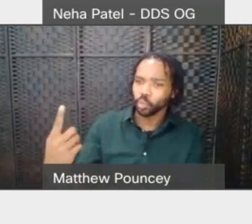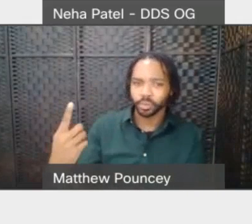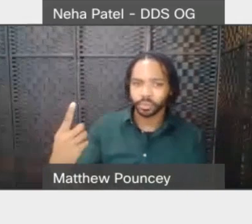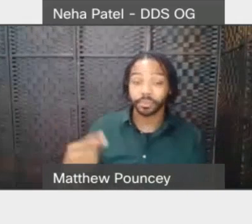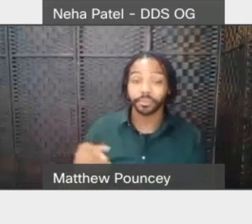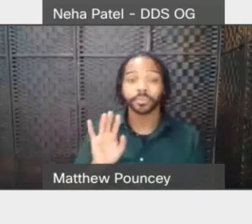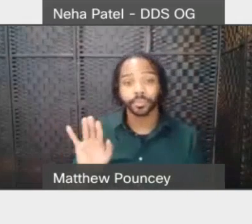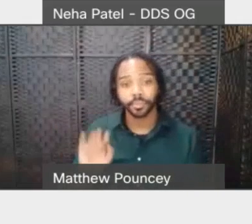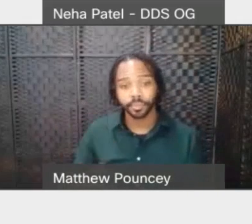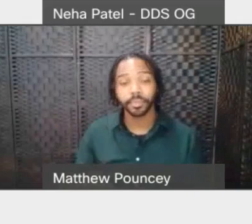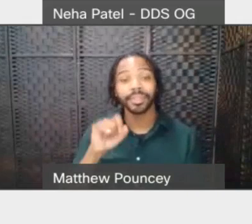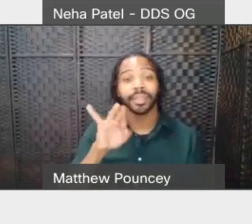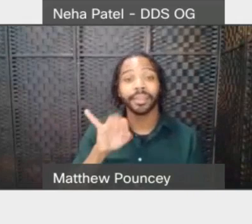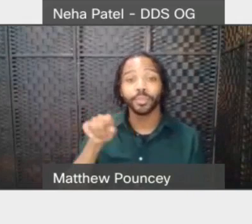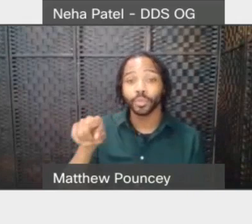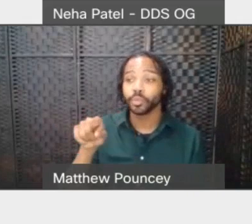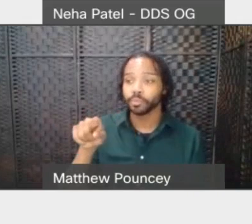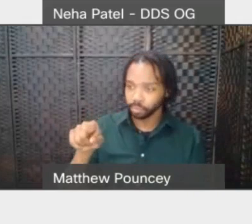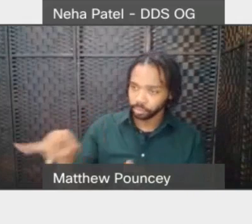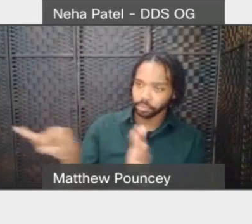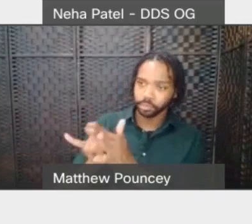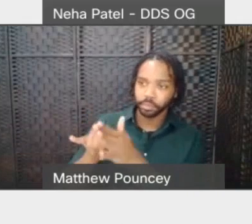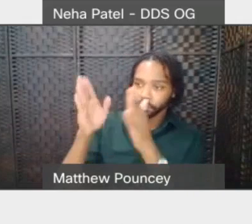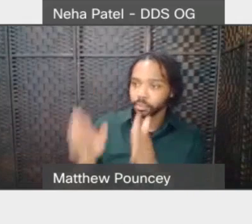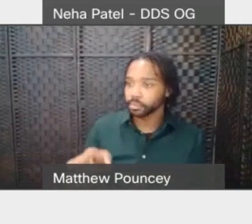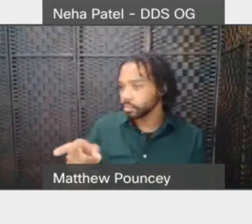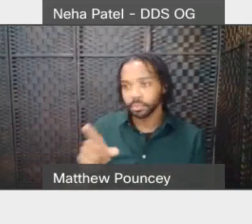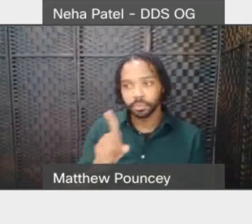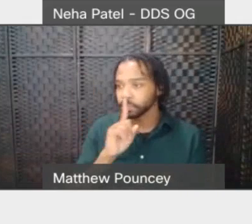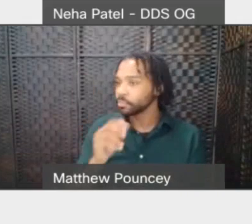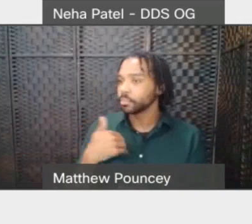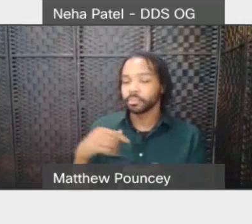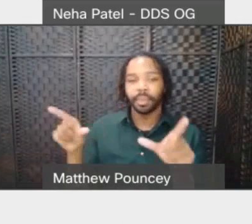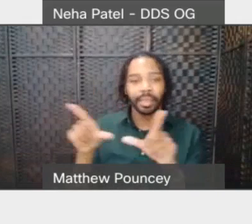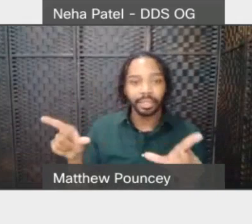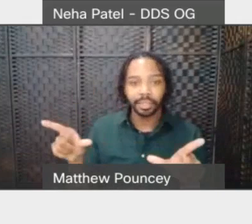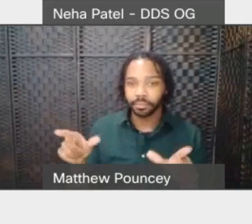If you are identified as someone who is not licensed in the